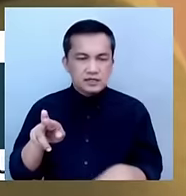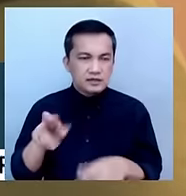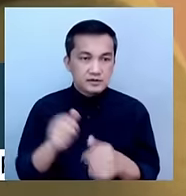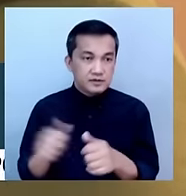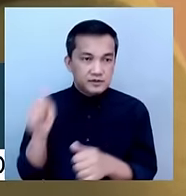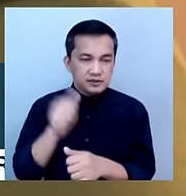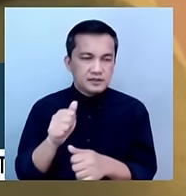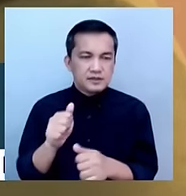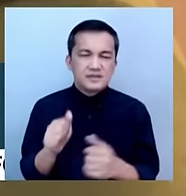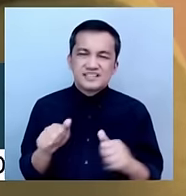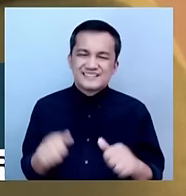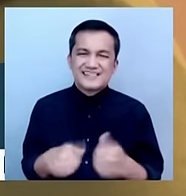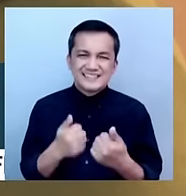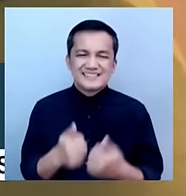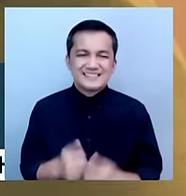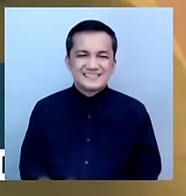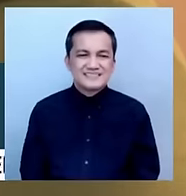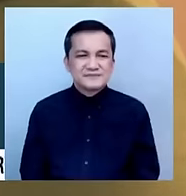challenging